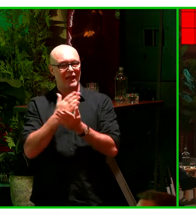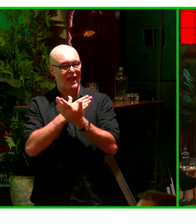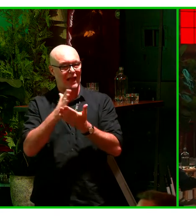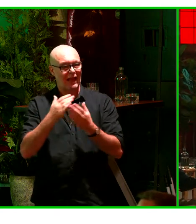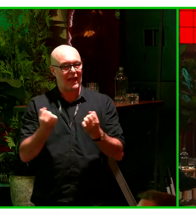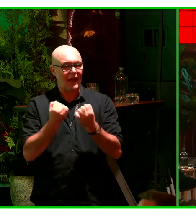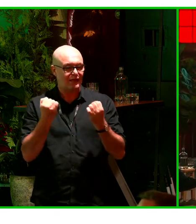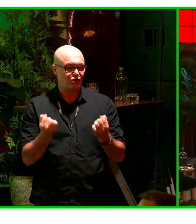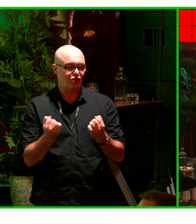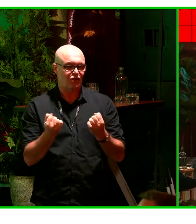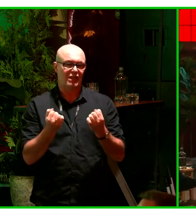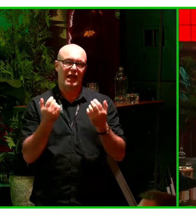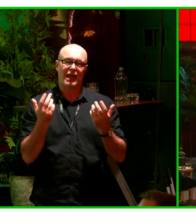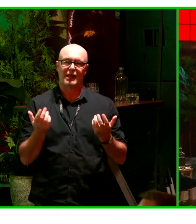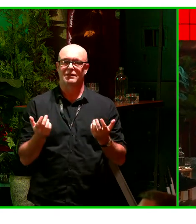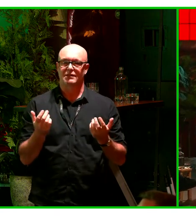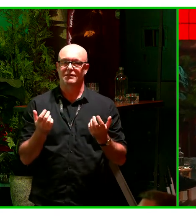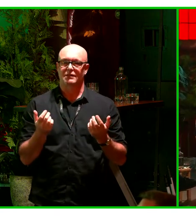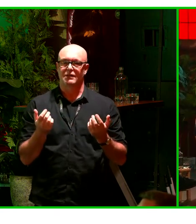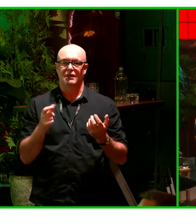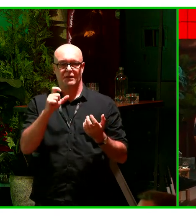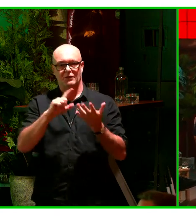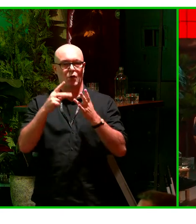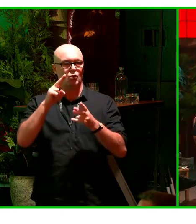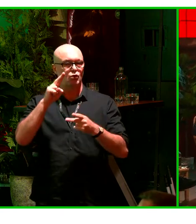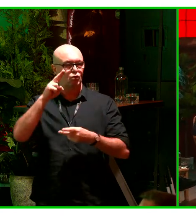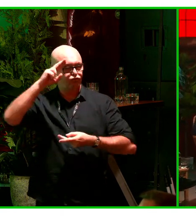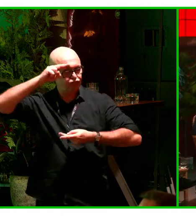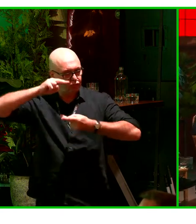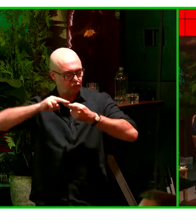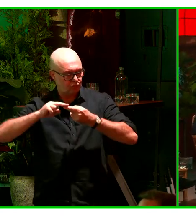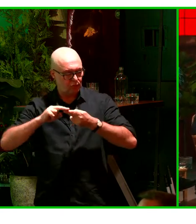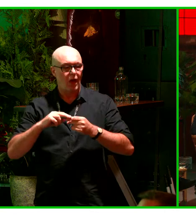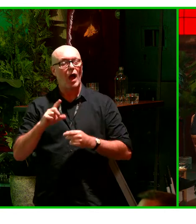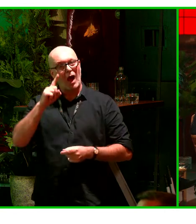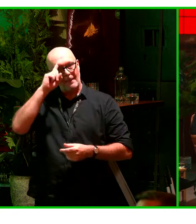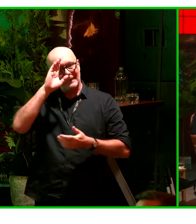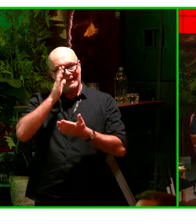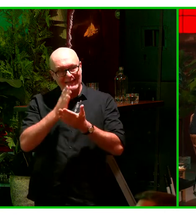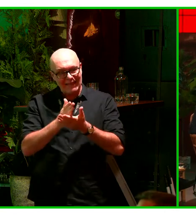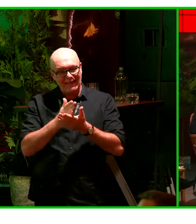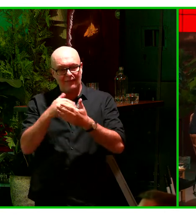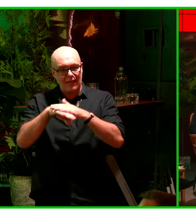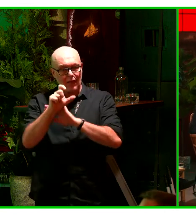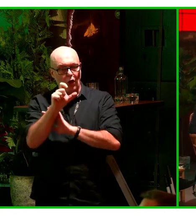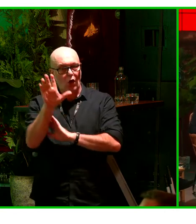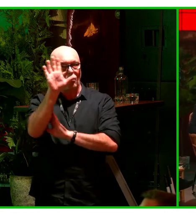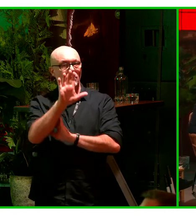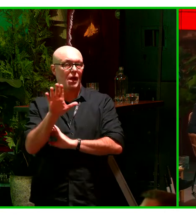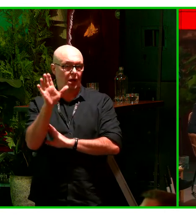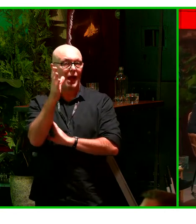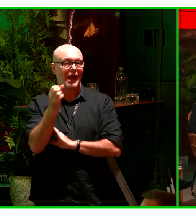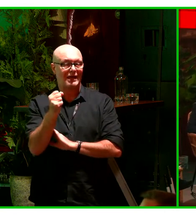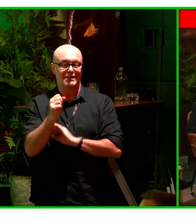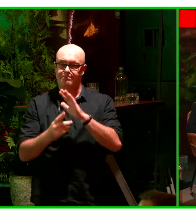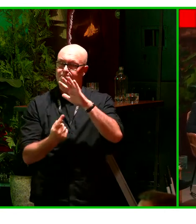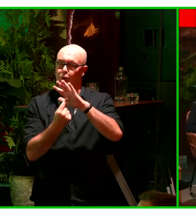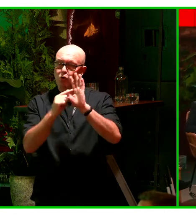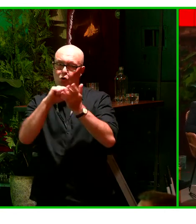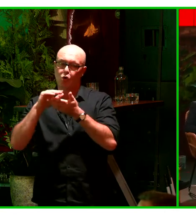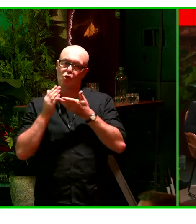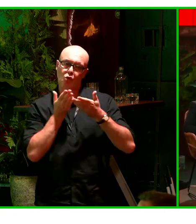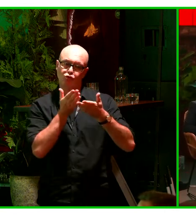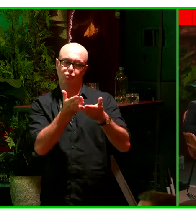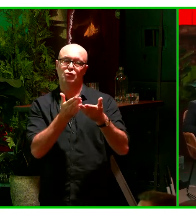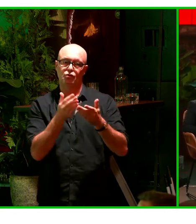and its yin-yang partner, decarbonisation. And I believe that we in Cumbria have some significant contributions to